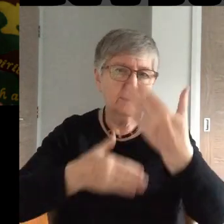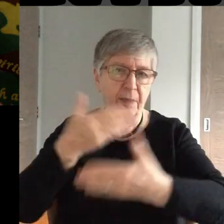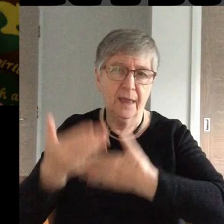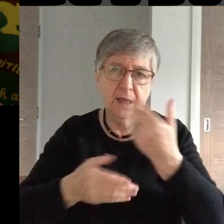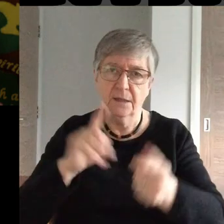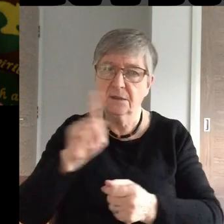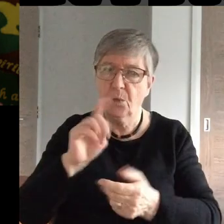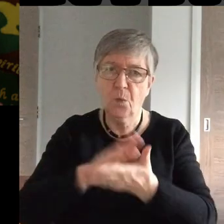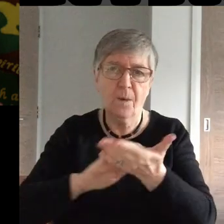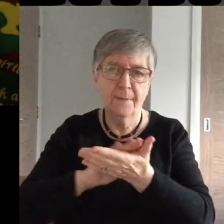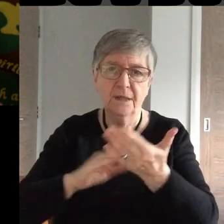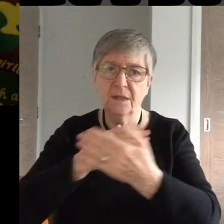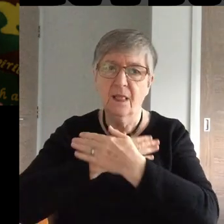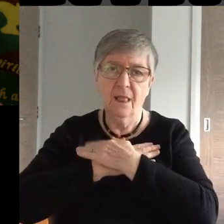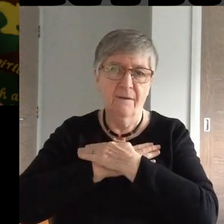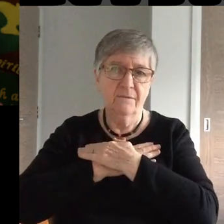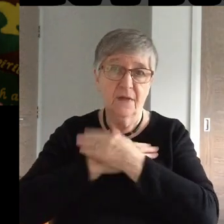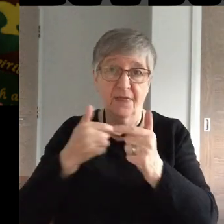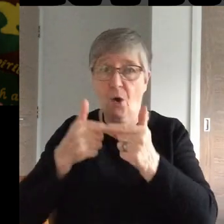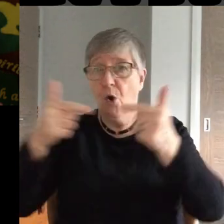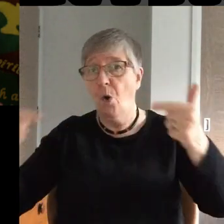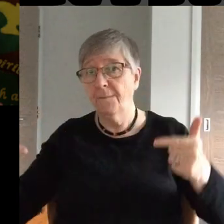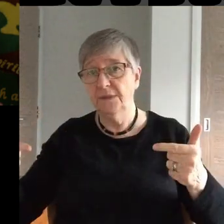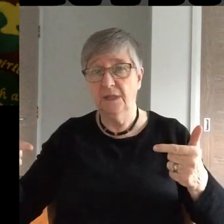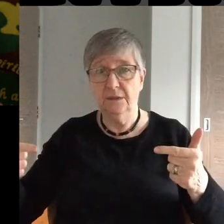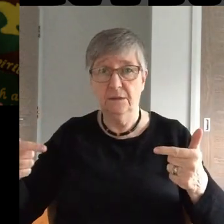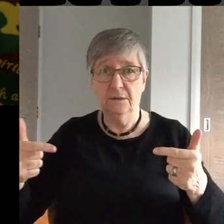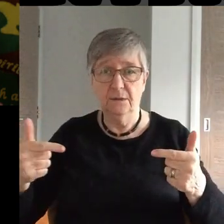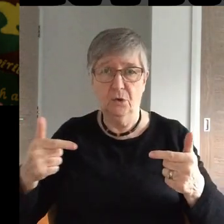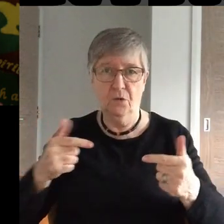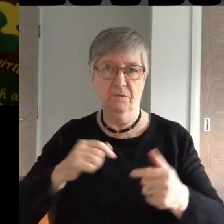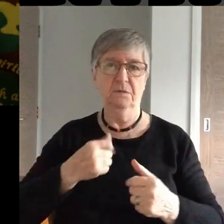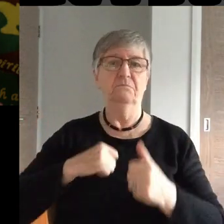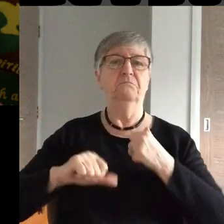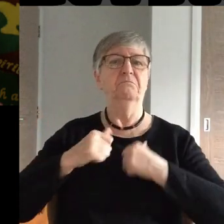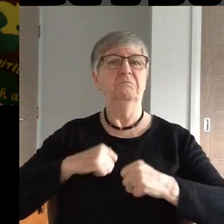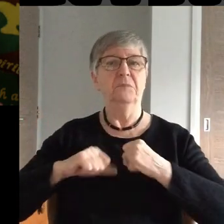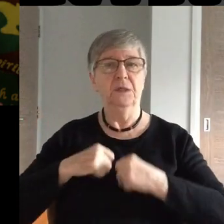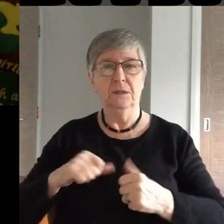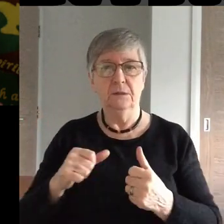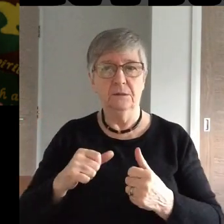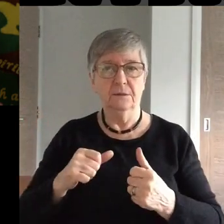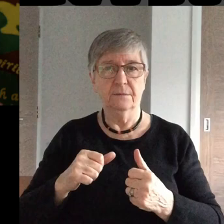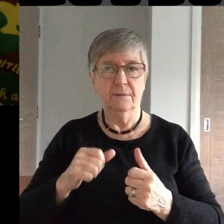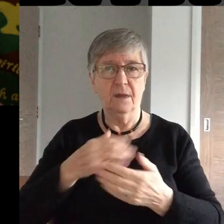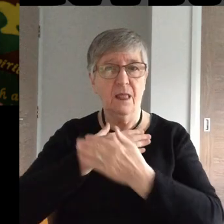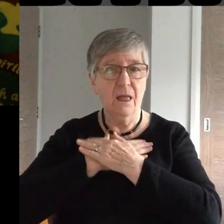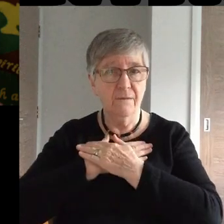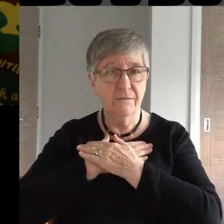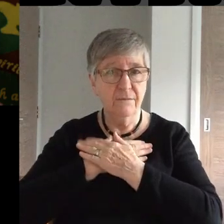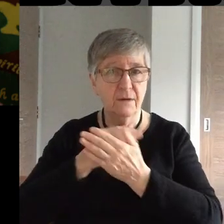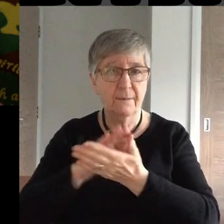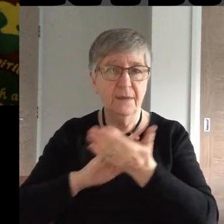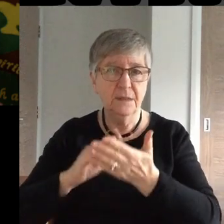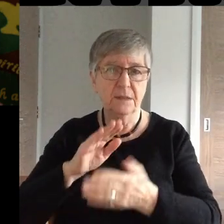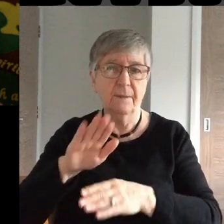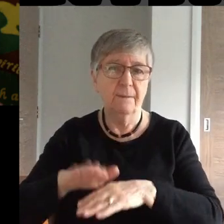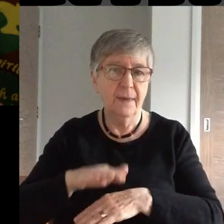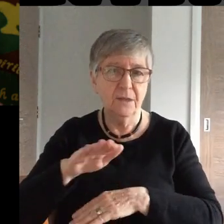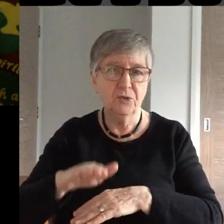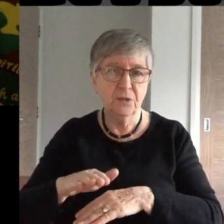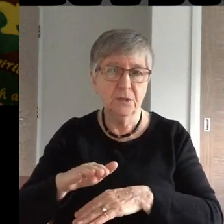is, the antithesis of vain conceit, patience,